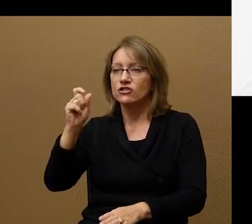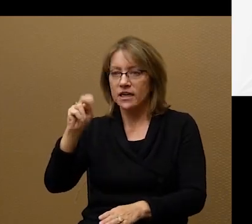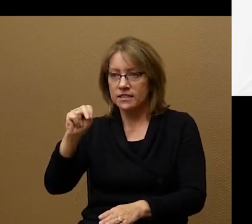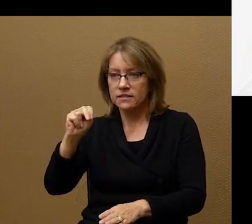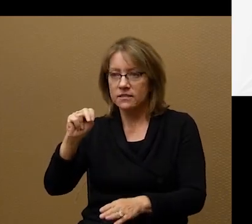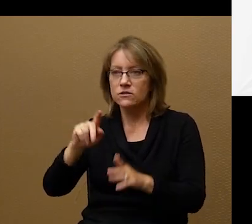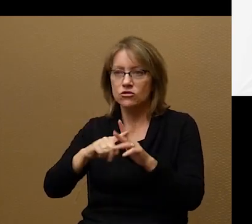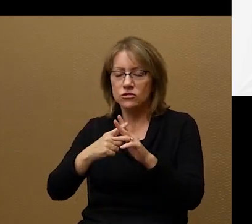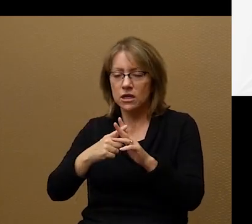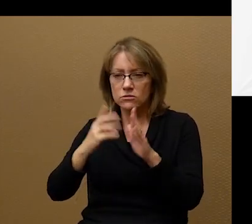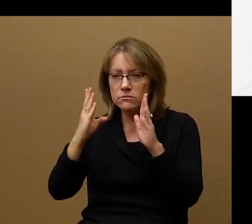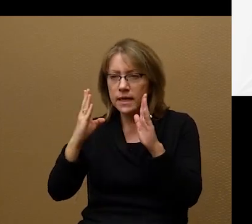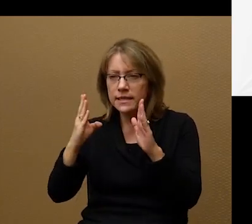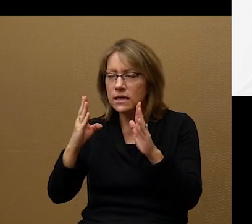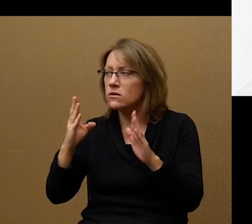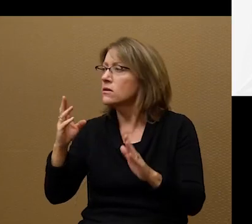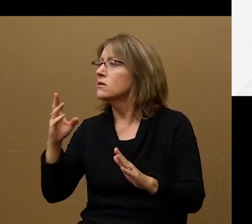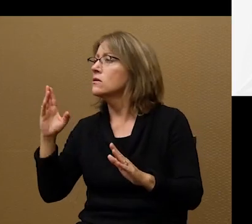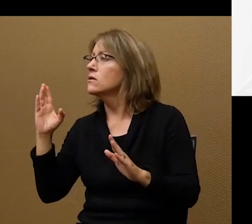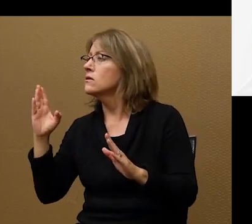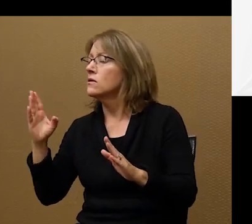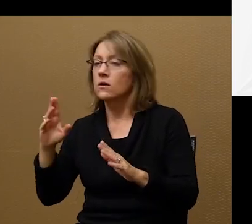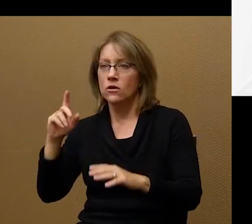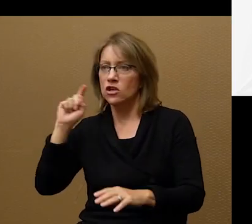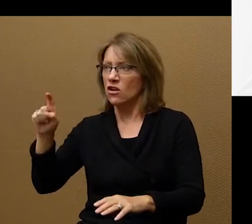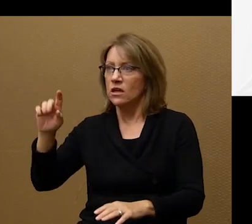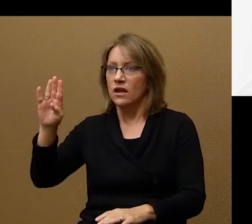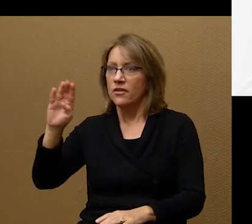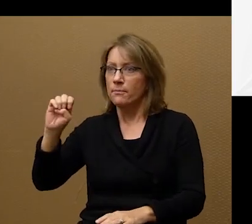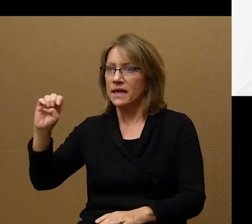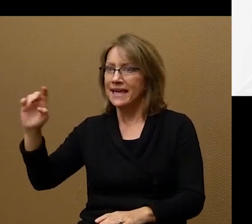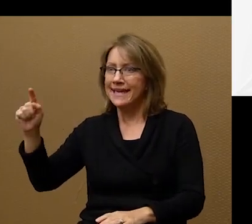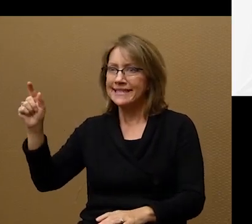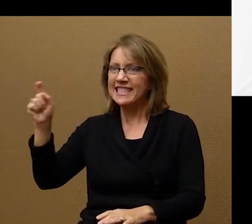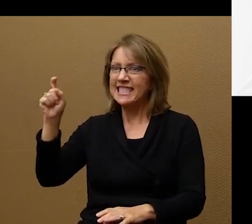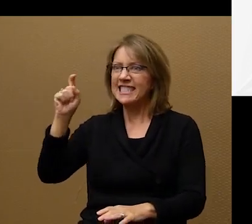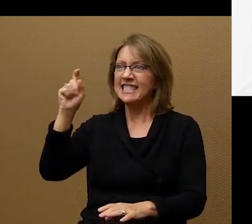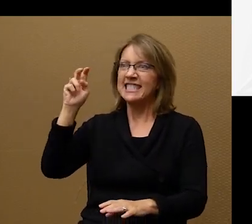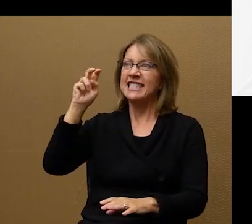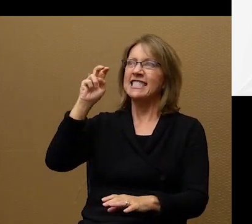to listen, or you start to notice the bee is coming really close to you.